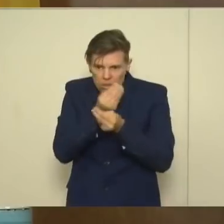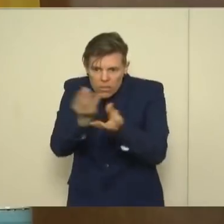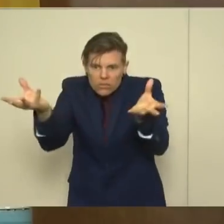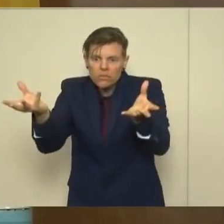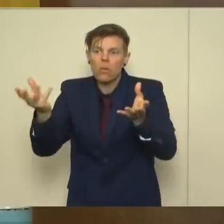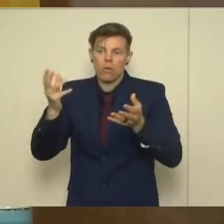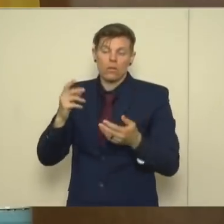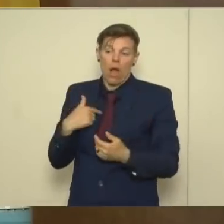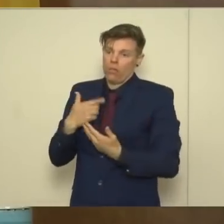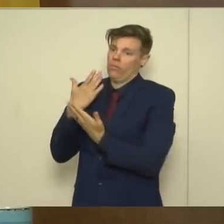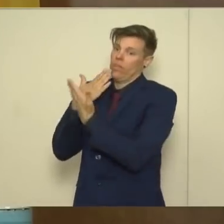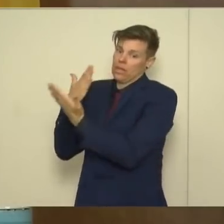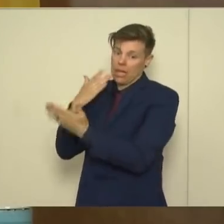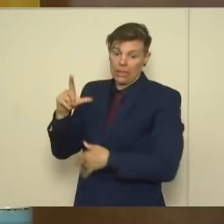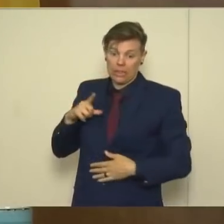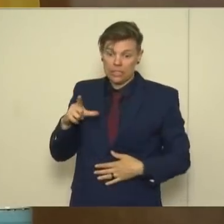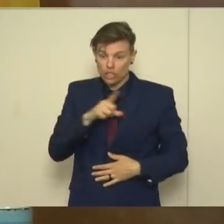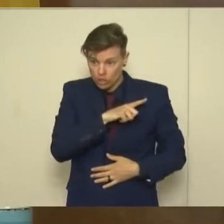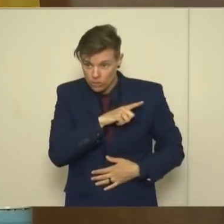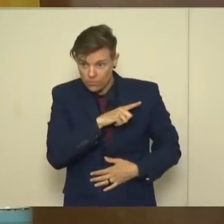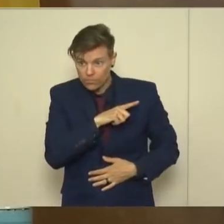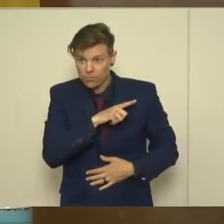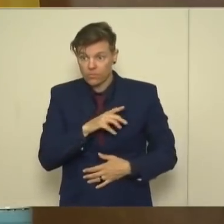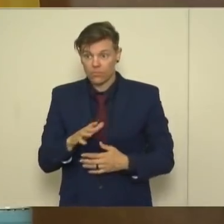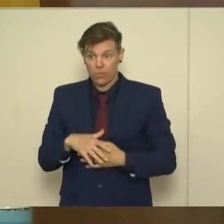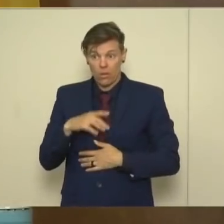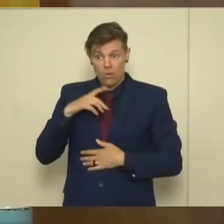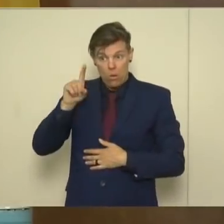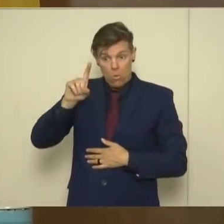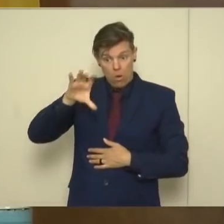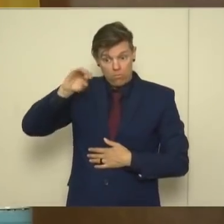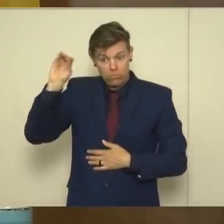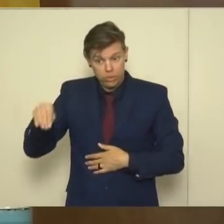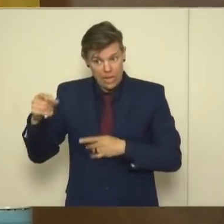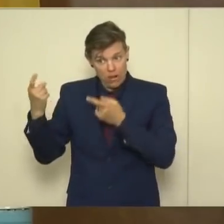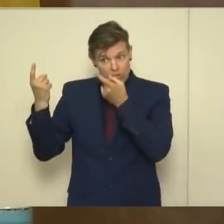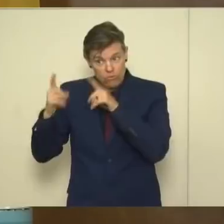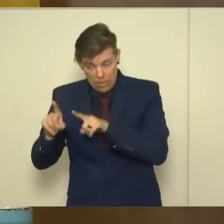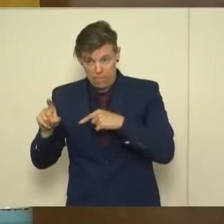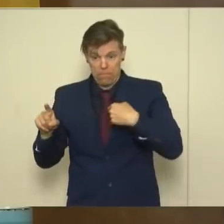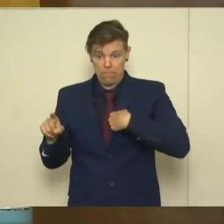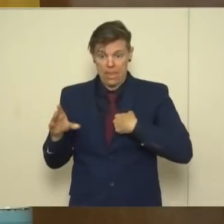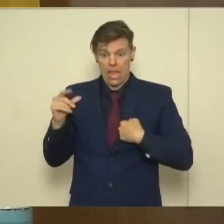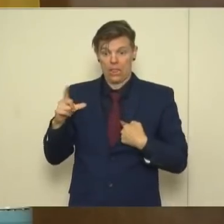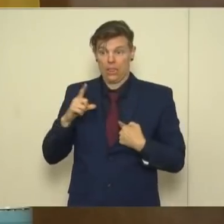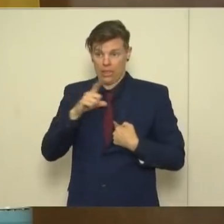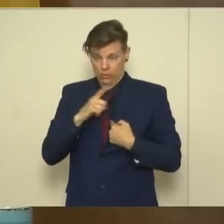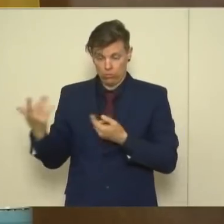always agree on a strategy or an evaluation, but we do work very well together,